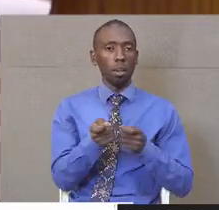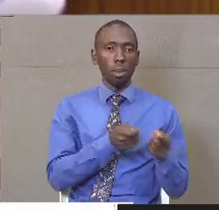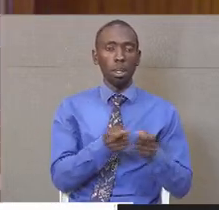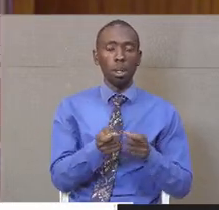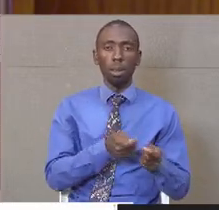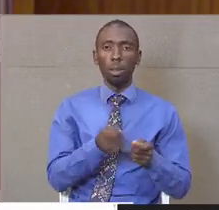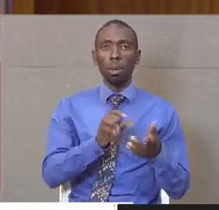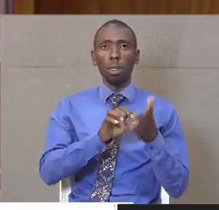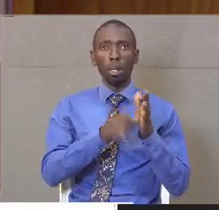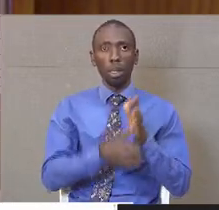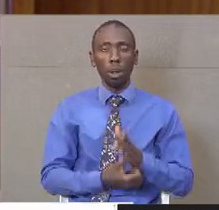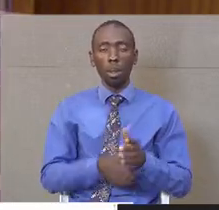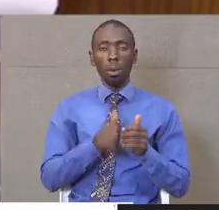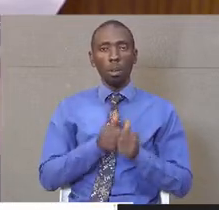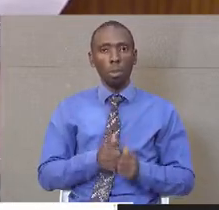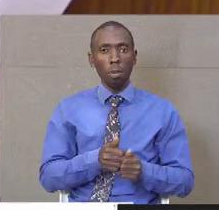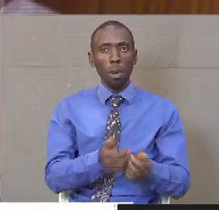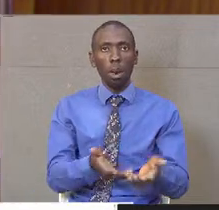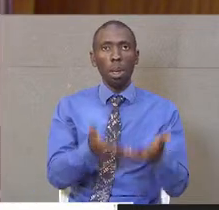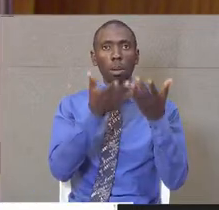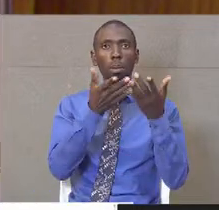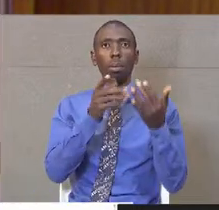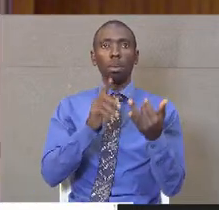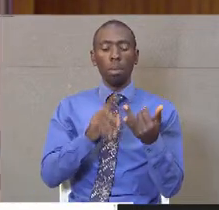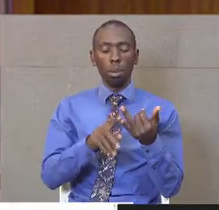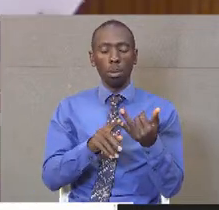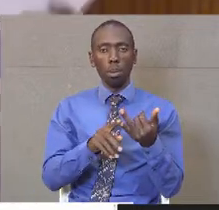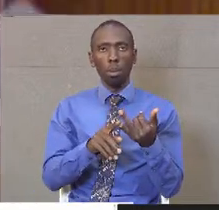concerned, follow-up,